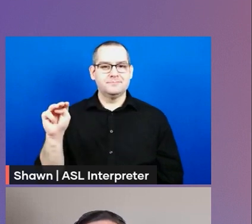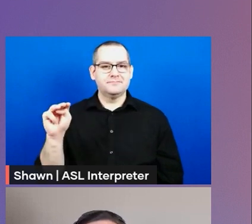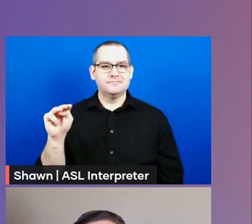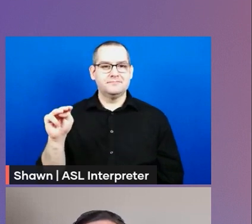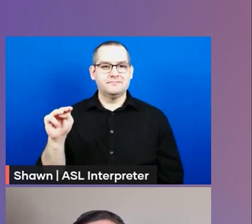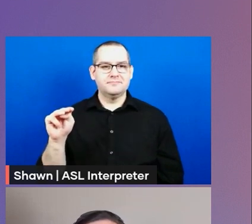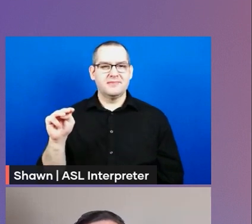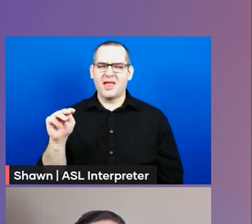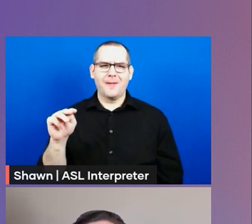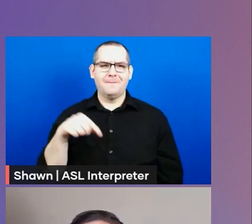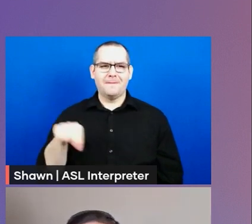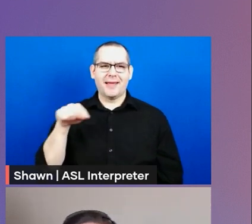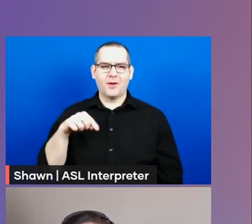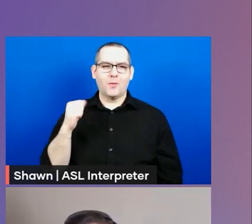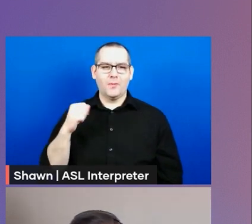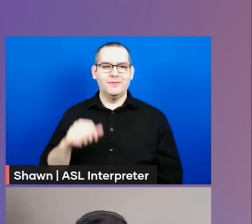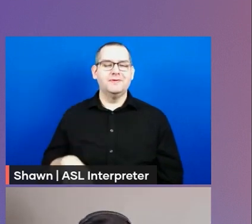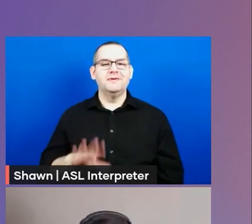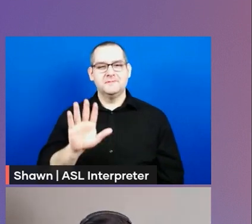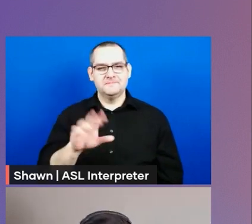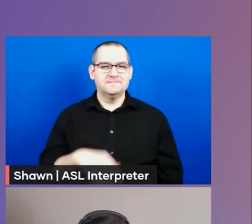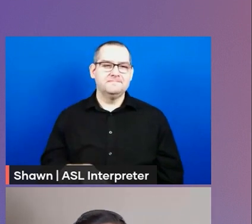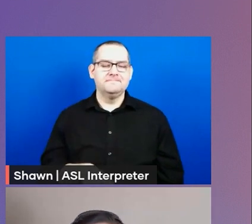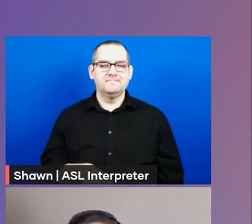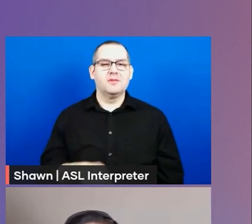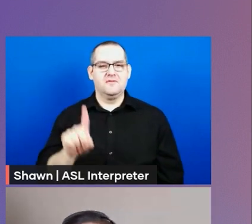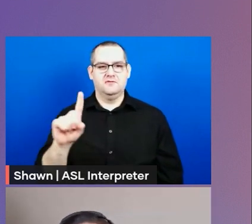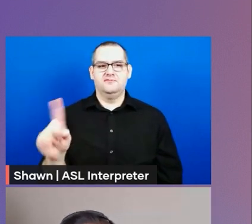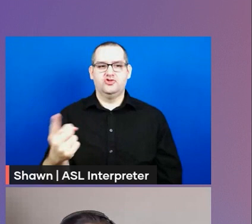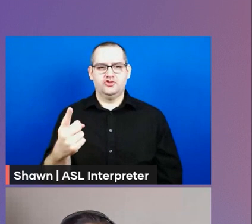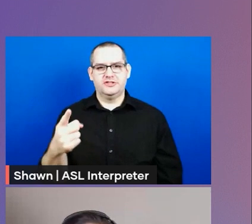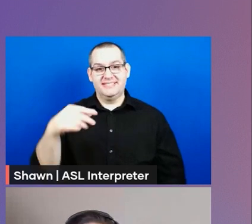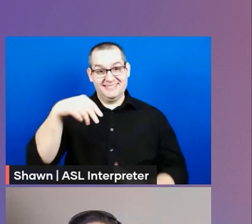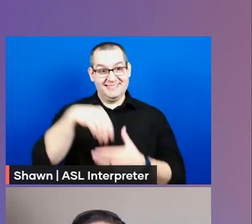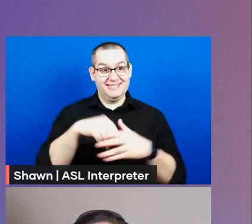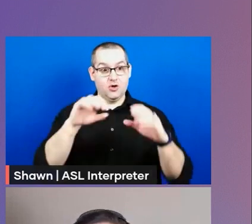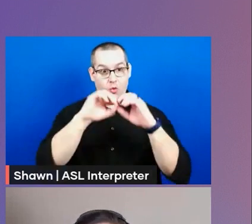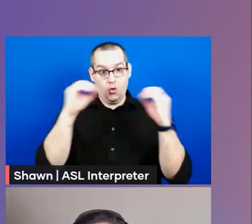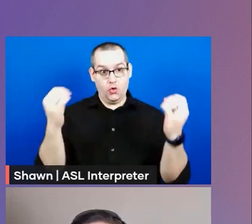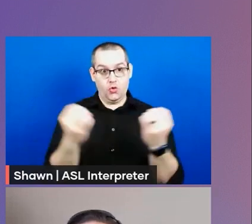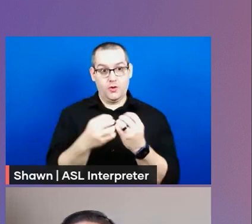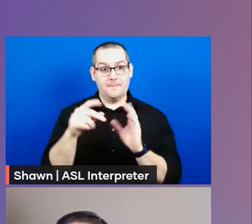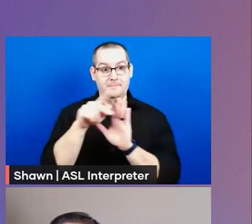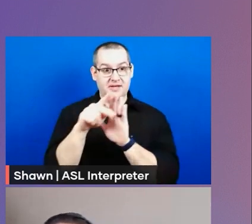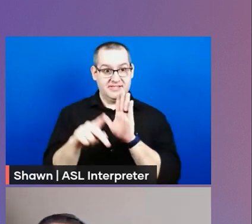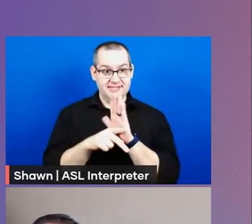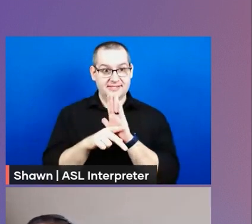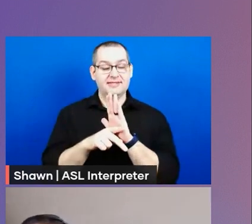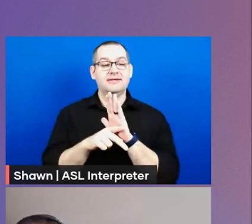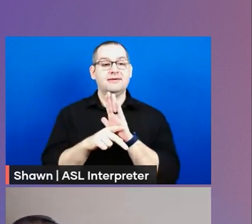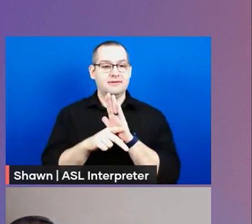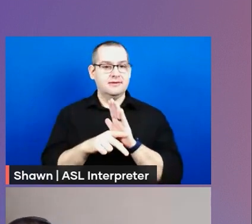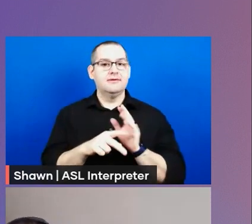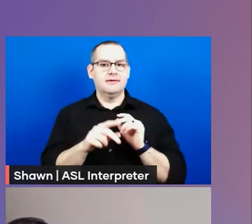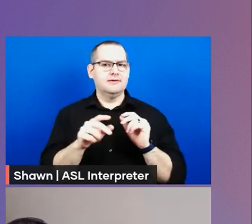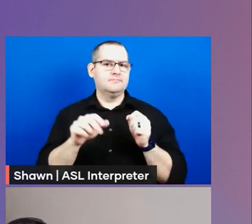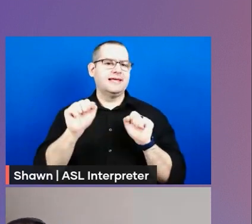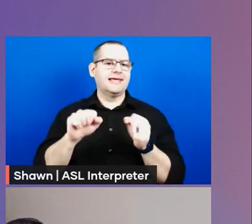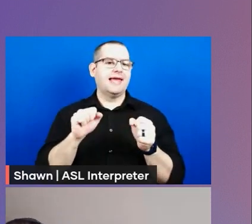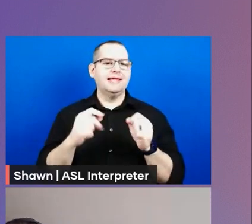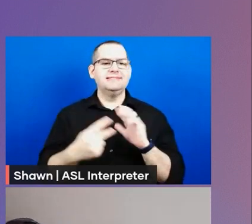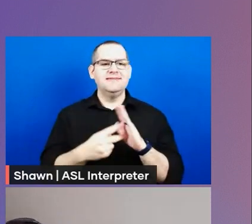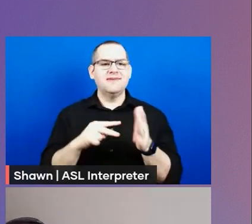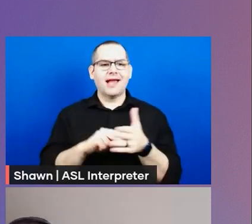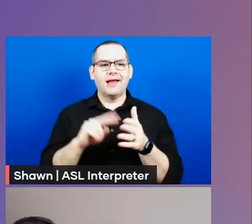actually, let's back out a little bit. So let's first start within our organizations. Policies can be defined